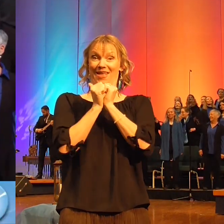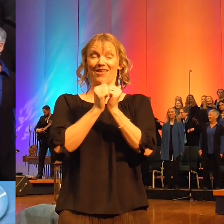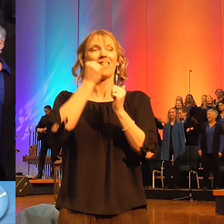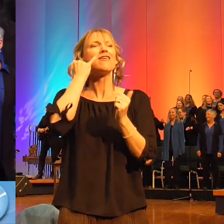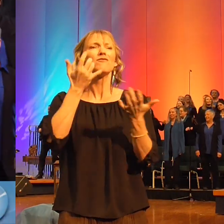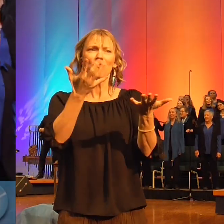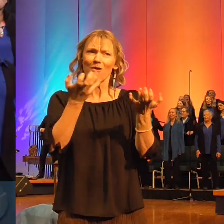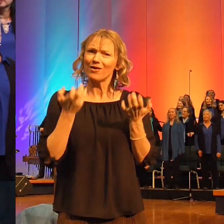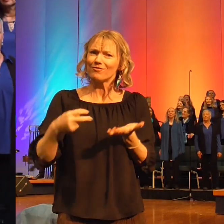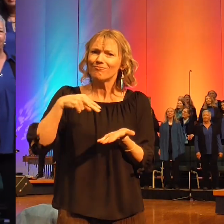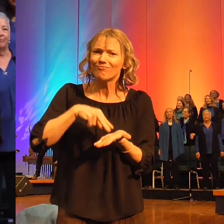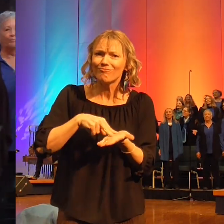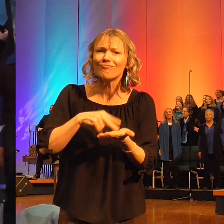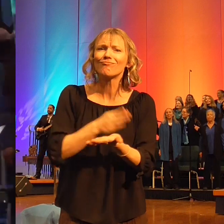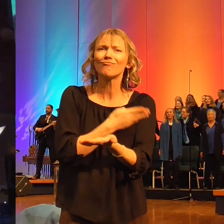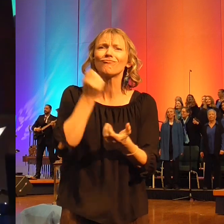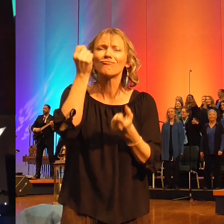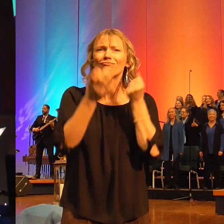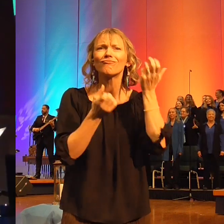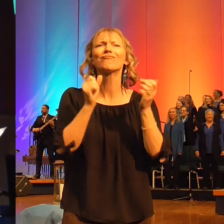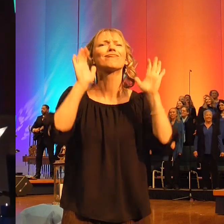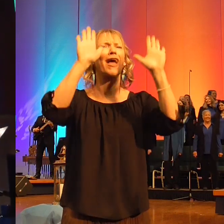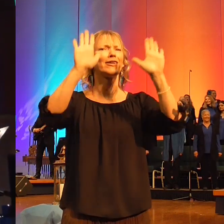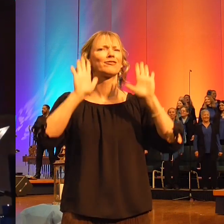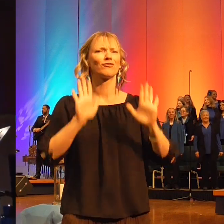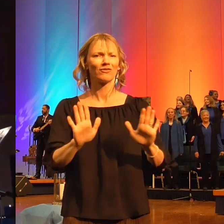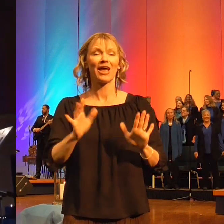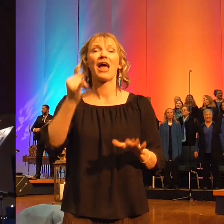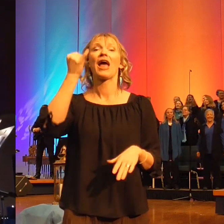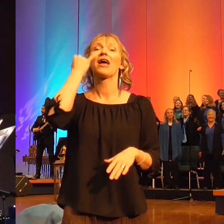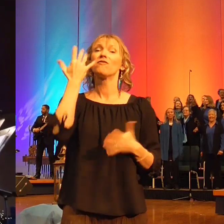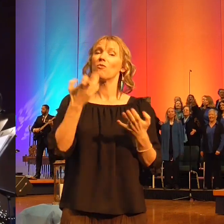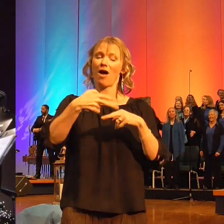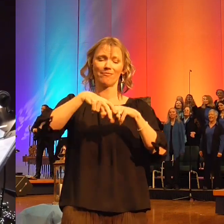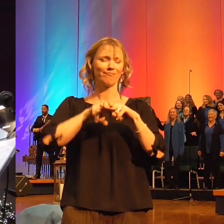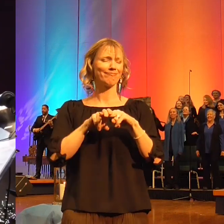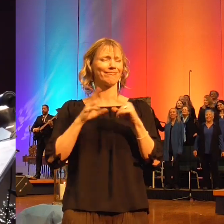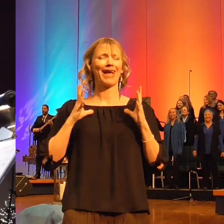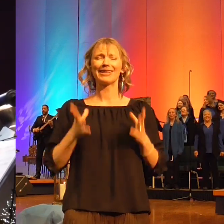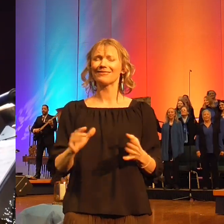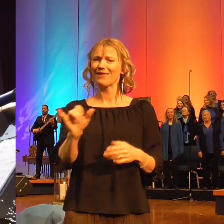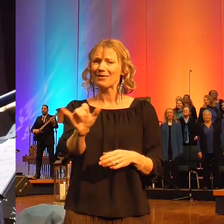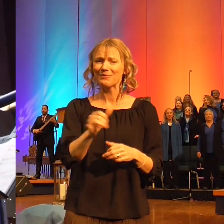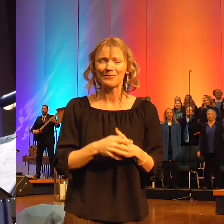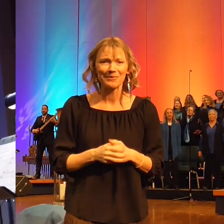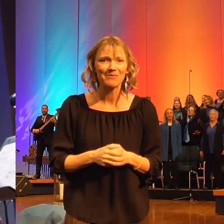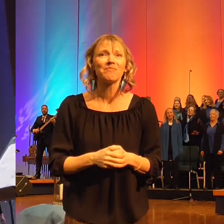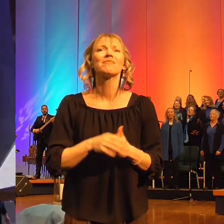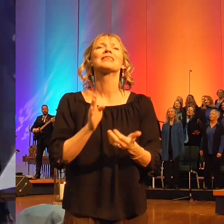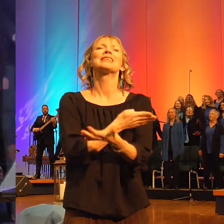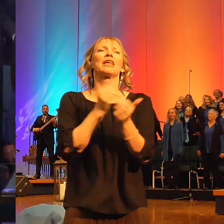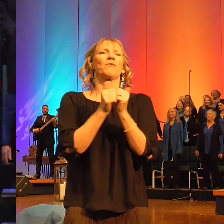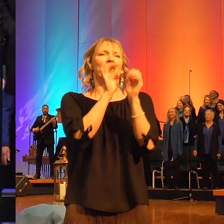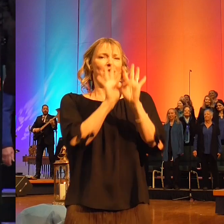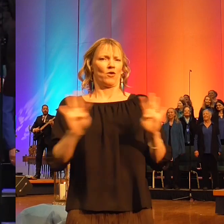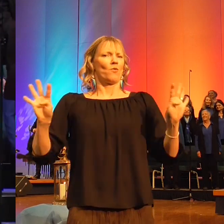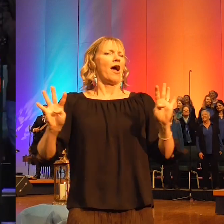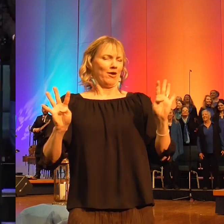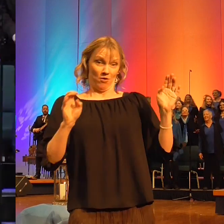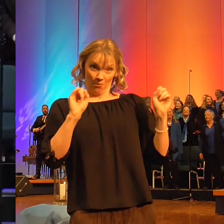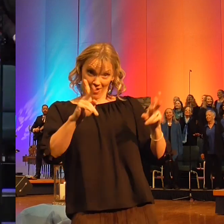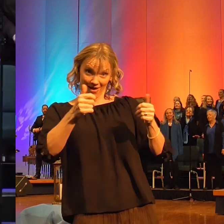if you guys feel like standing to sing, that'll be great. And if you want to remain seated, that's fine too. Sing with the choir. How's that?